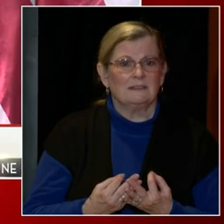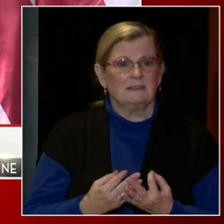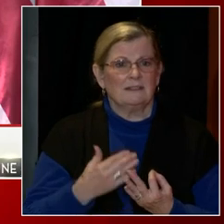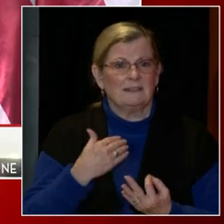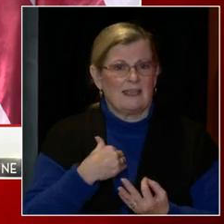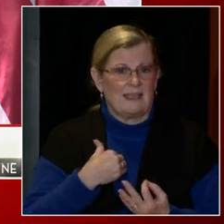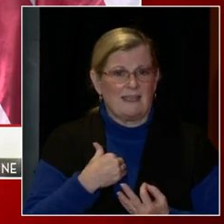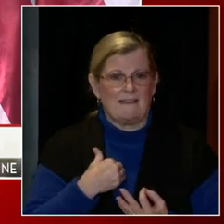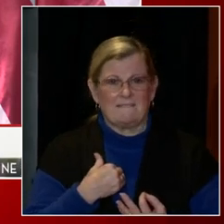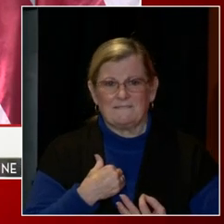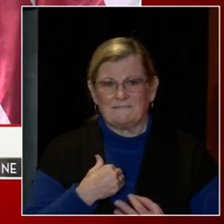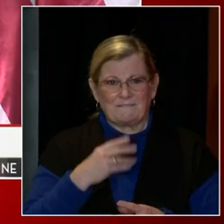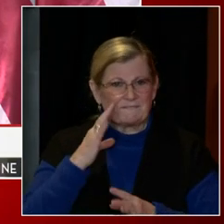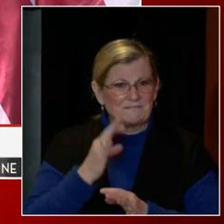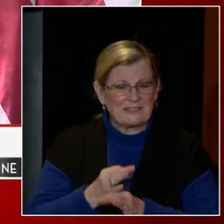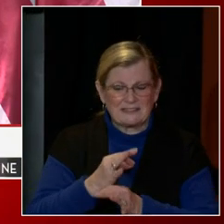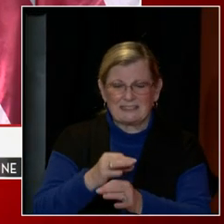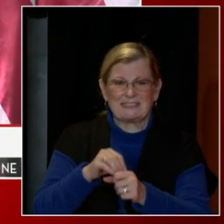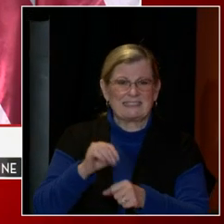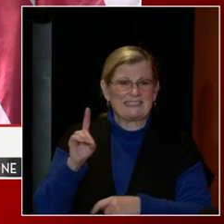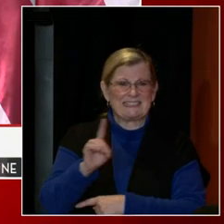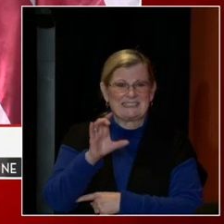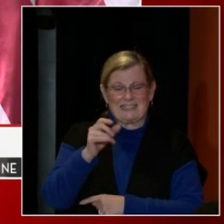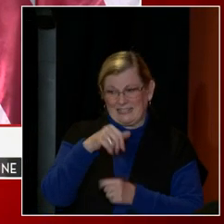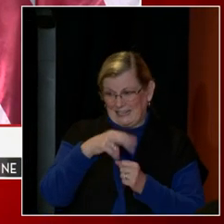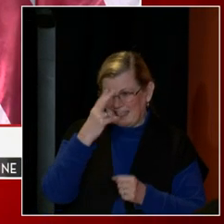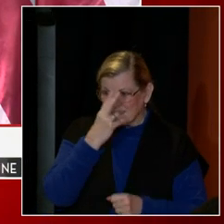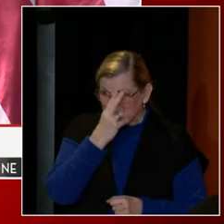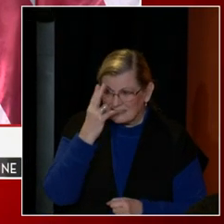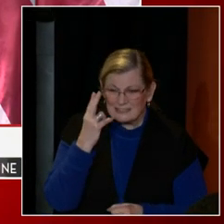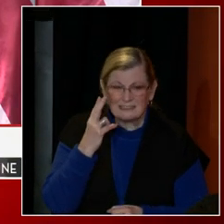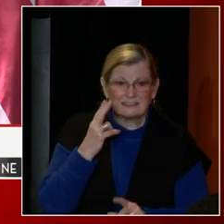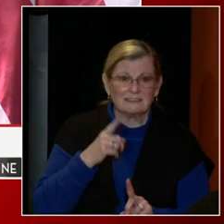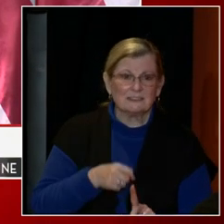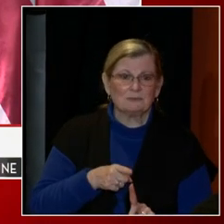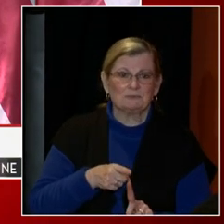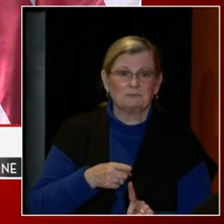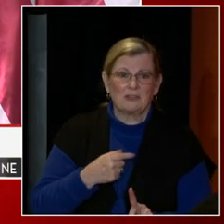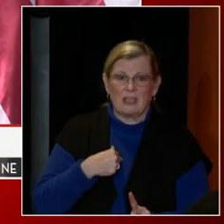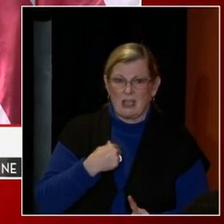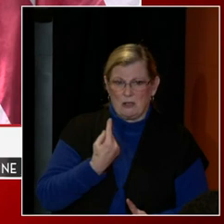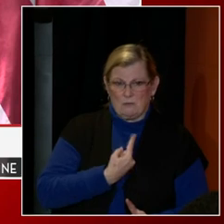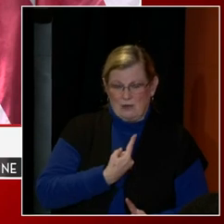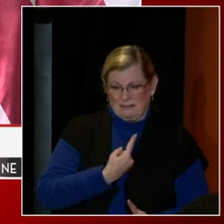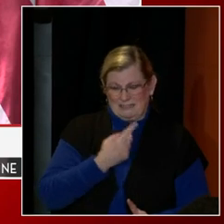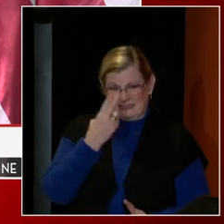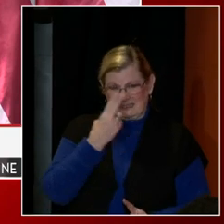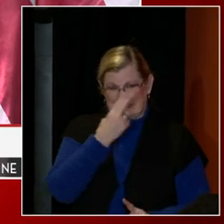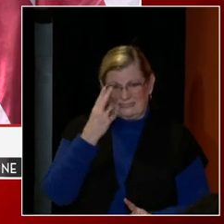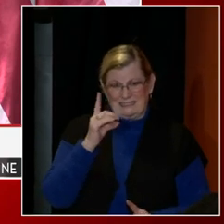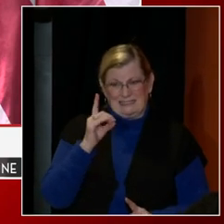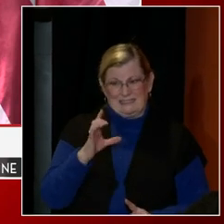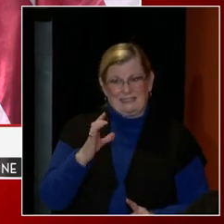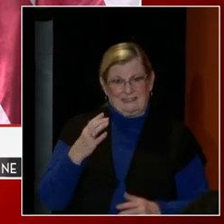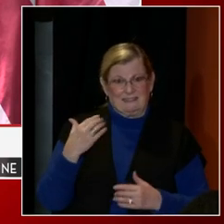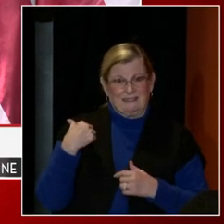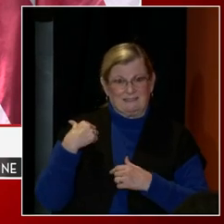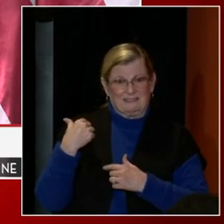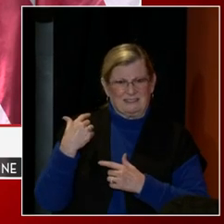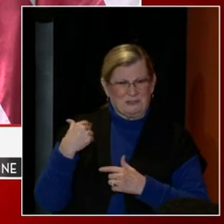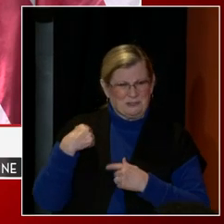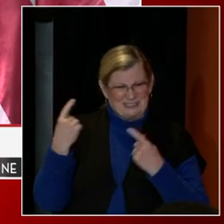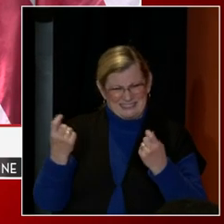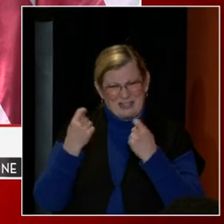Catholics. I'm one of them, and I know that they know that we can celebrate